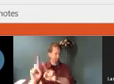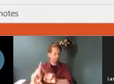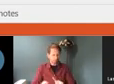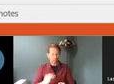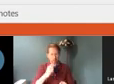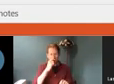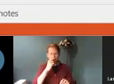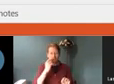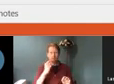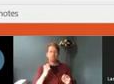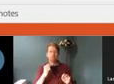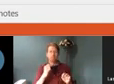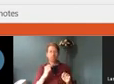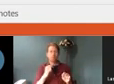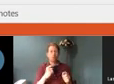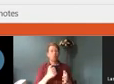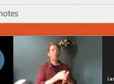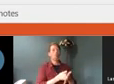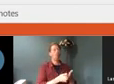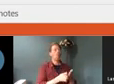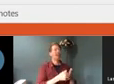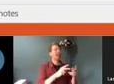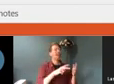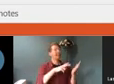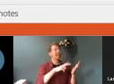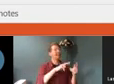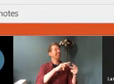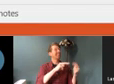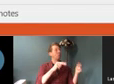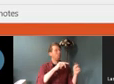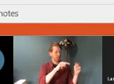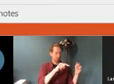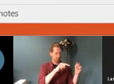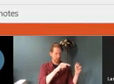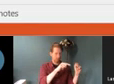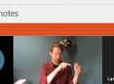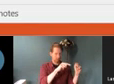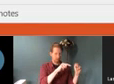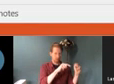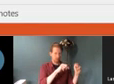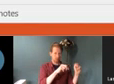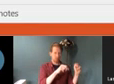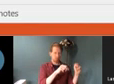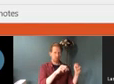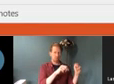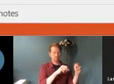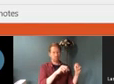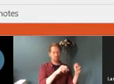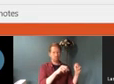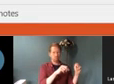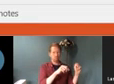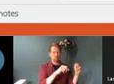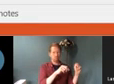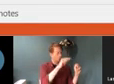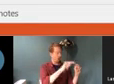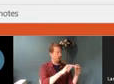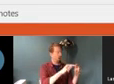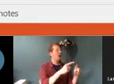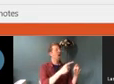the marker set. Normally, the sequence of this was known as several different repeat numbers